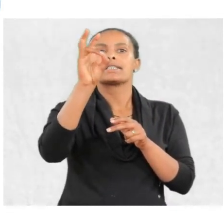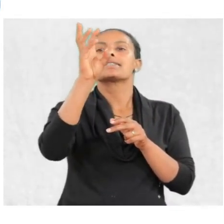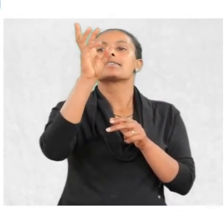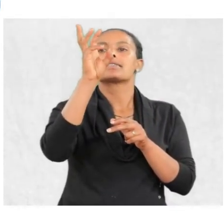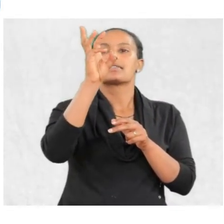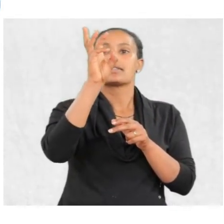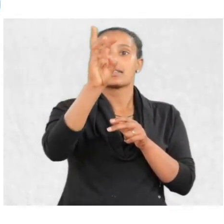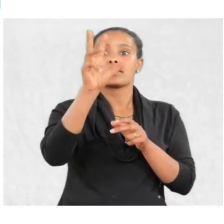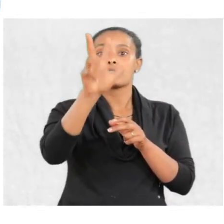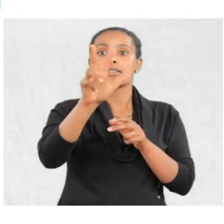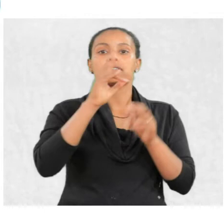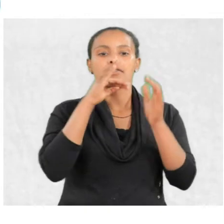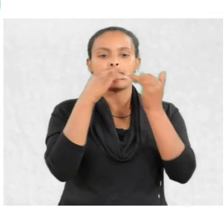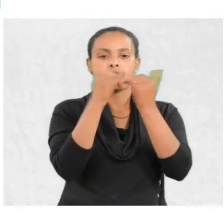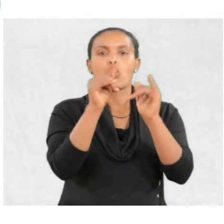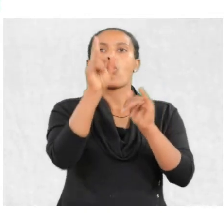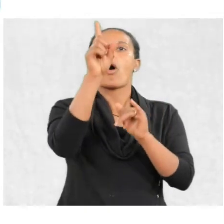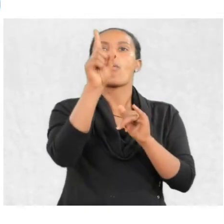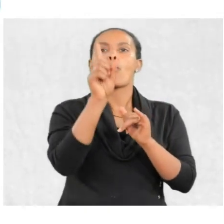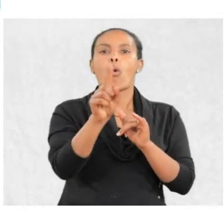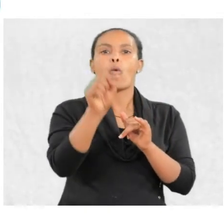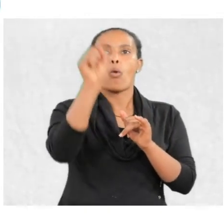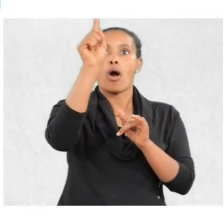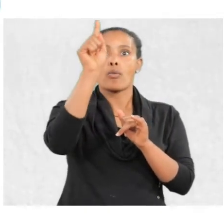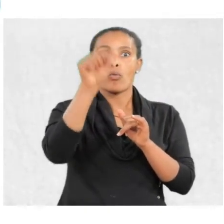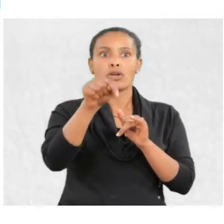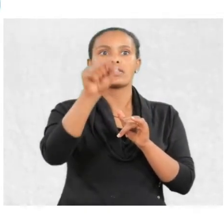0.763 divided by